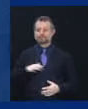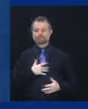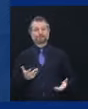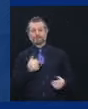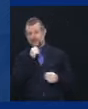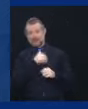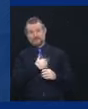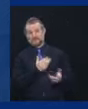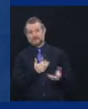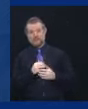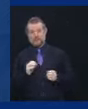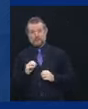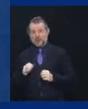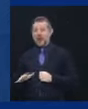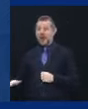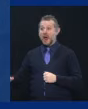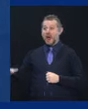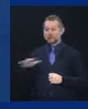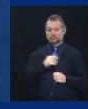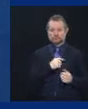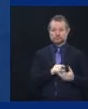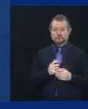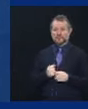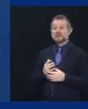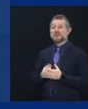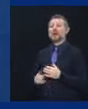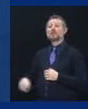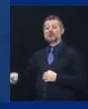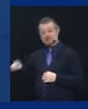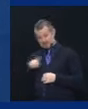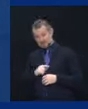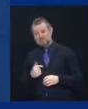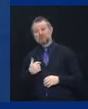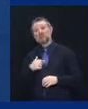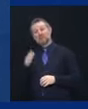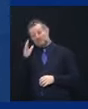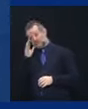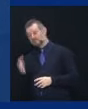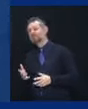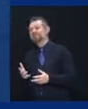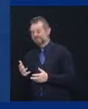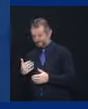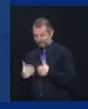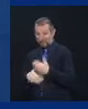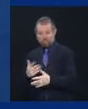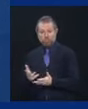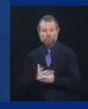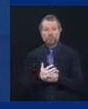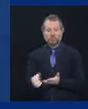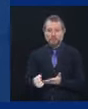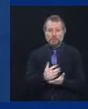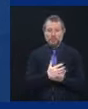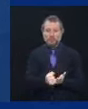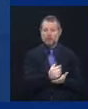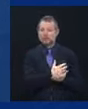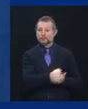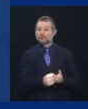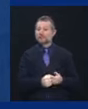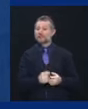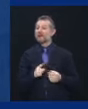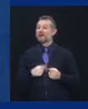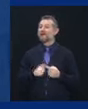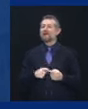you will see distributors who run out of supply. So when distributors say, I'm running